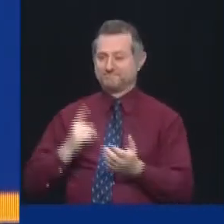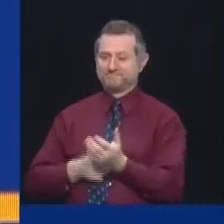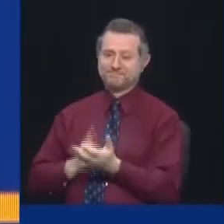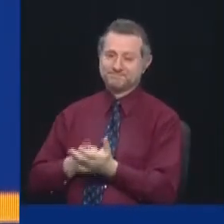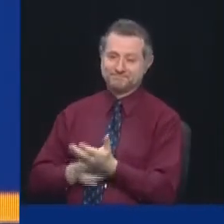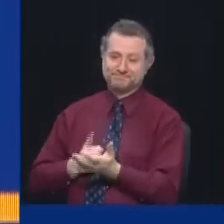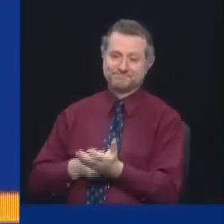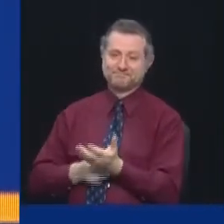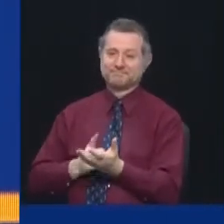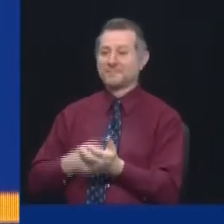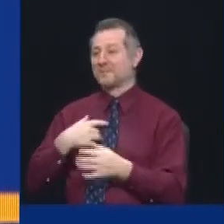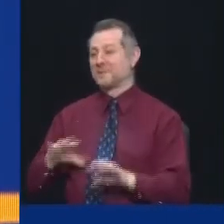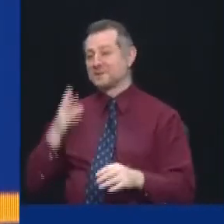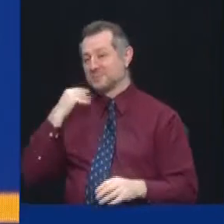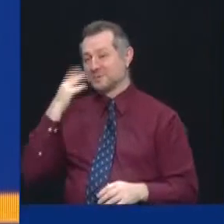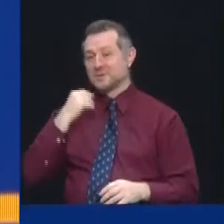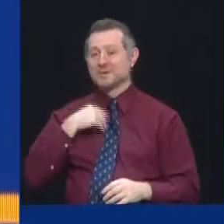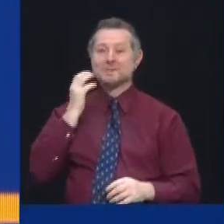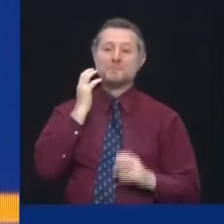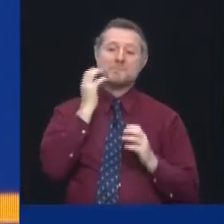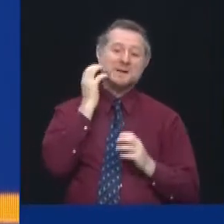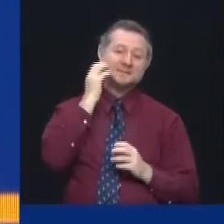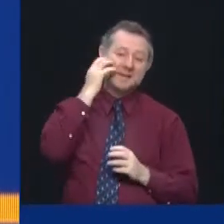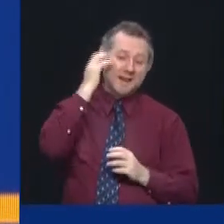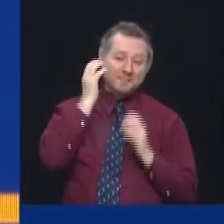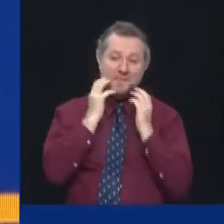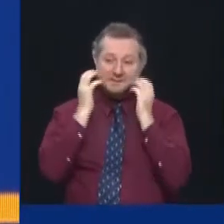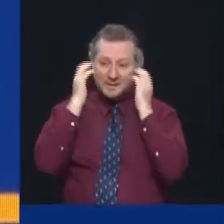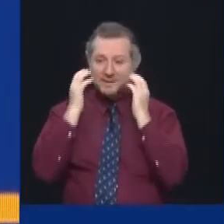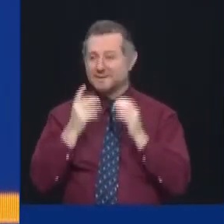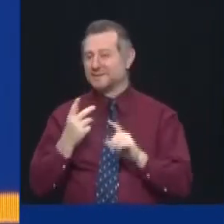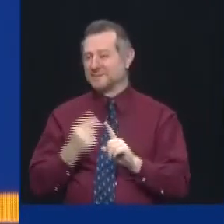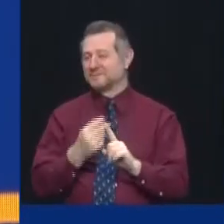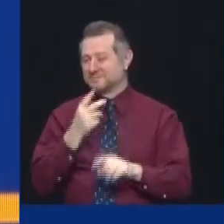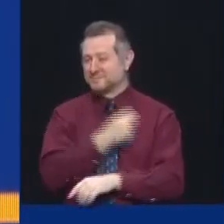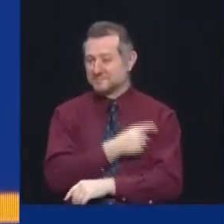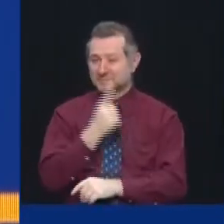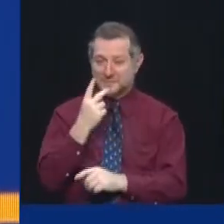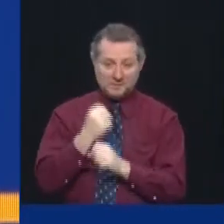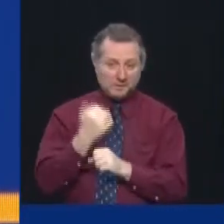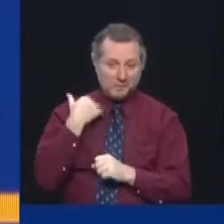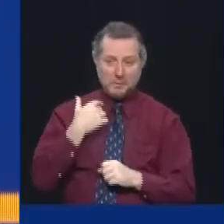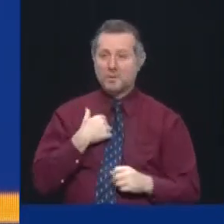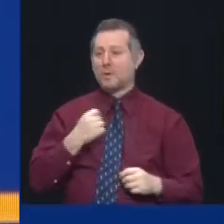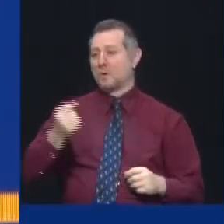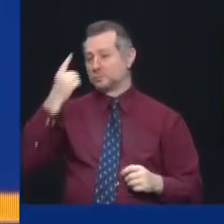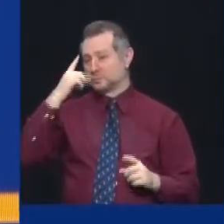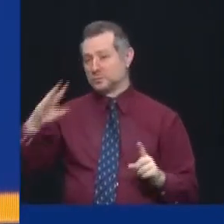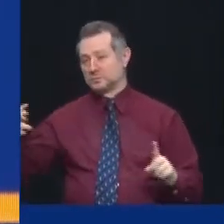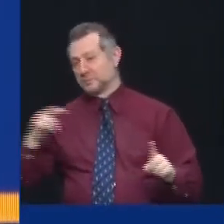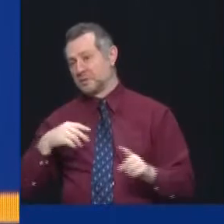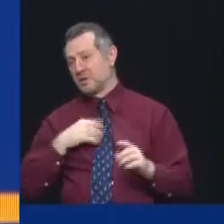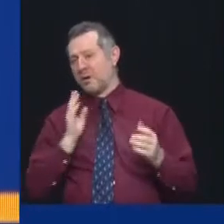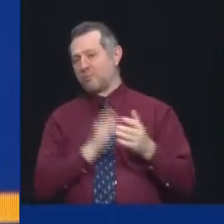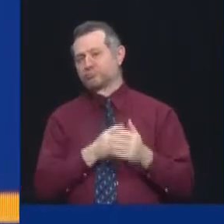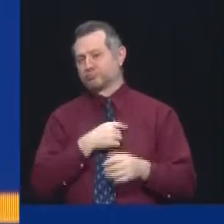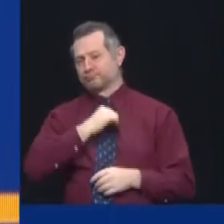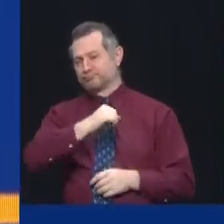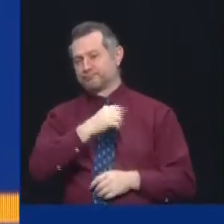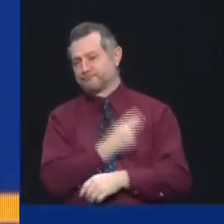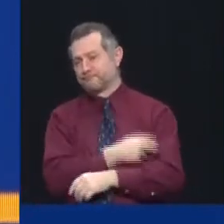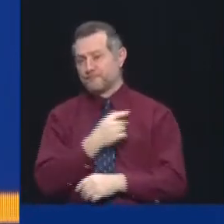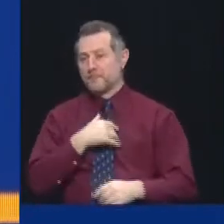own plan. Long Island has to come up with its plan. Western New York comes up with its plan. Capital District comes up with its plan. Hudson